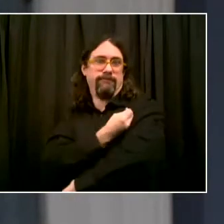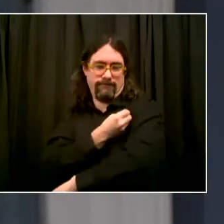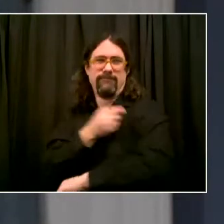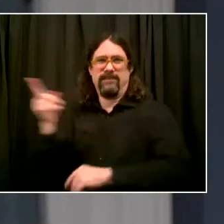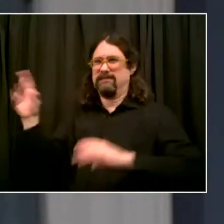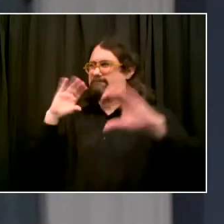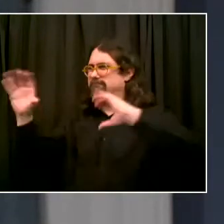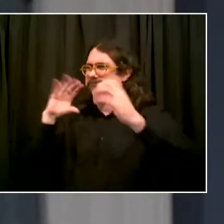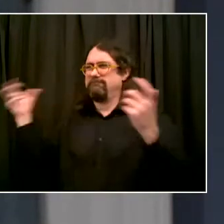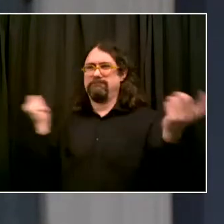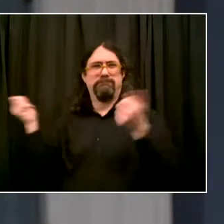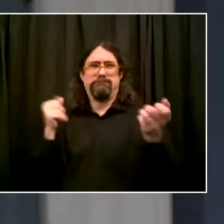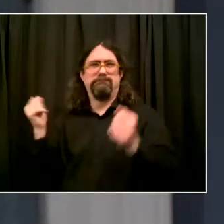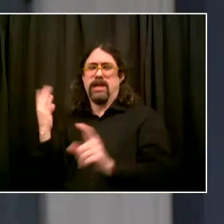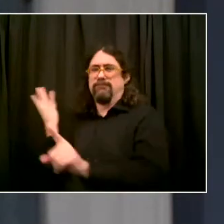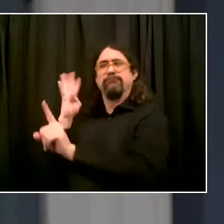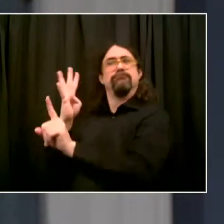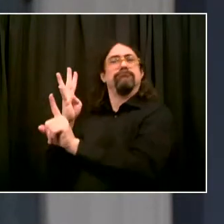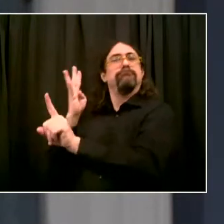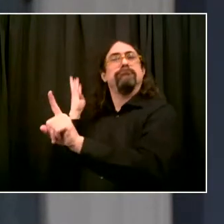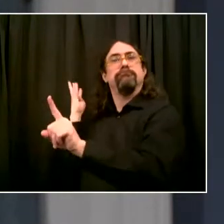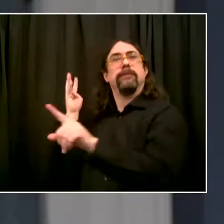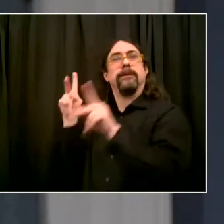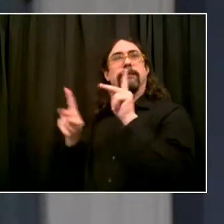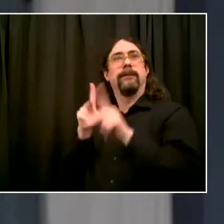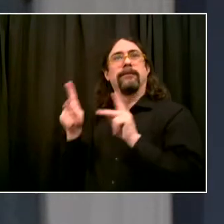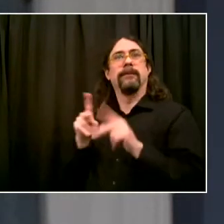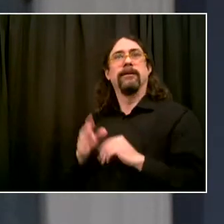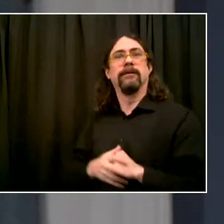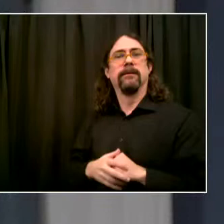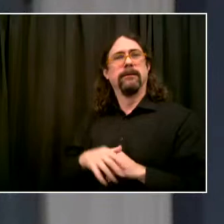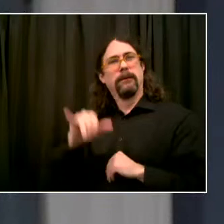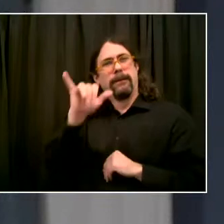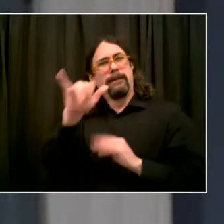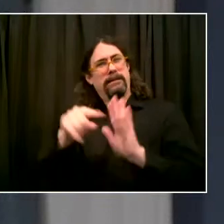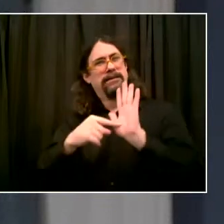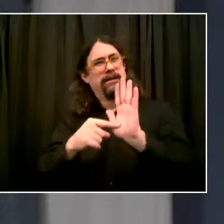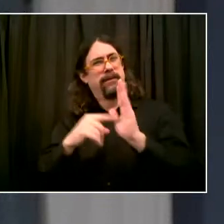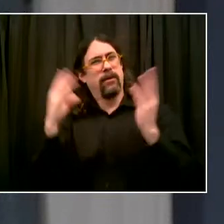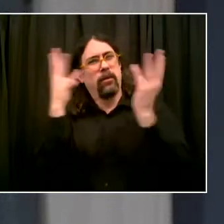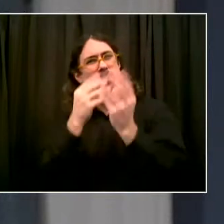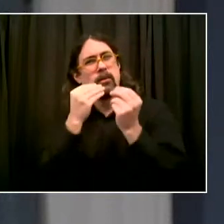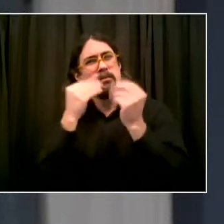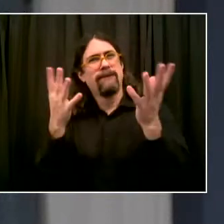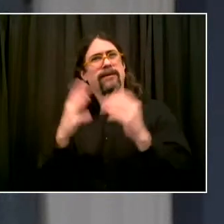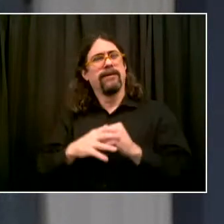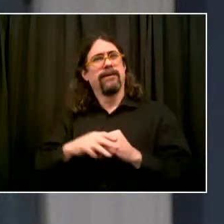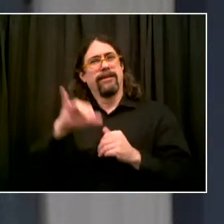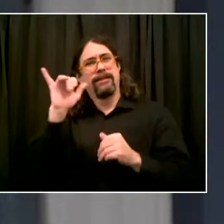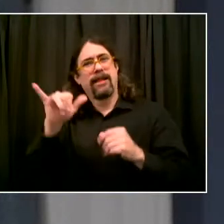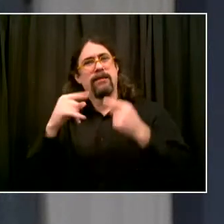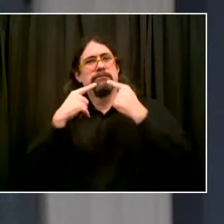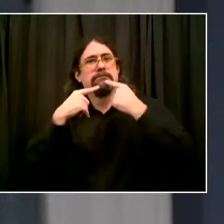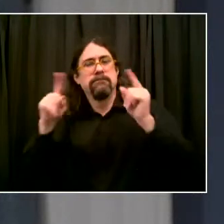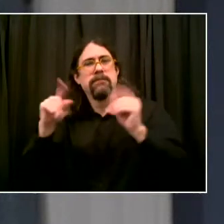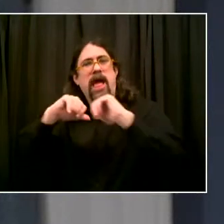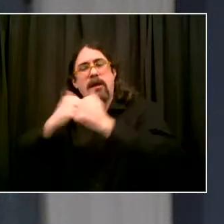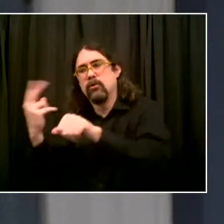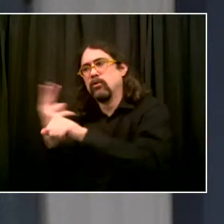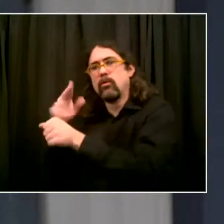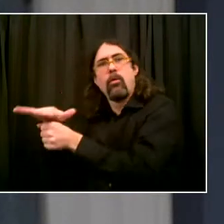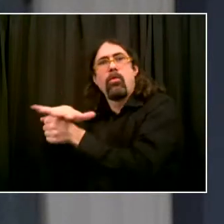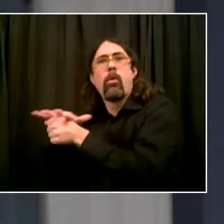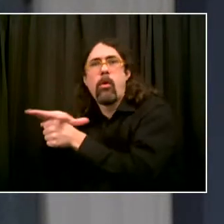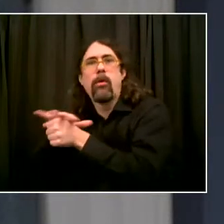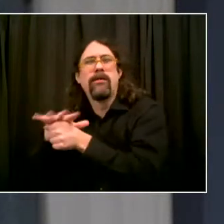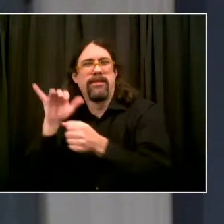in the communities that were most devastated by COVID-19. We saw firsthand the devastating impacts of the pandemic and how it